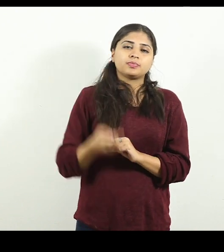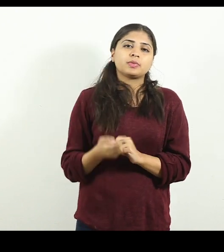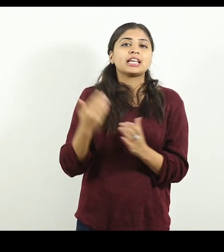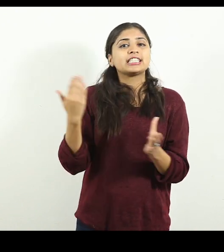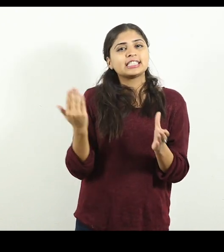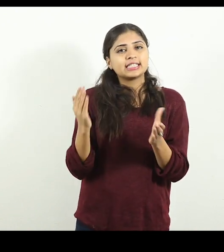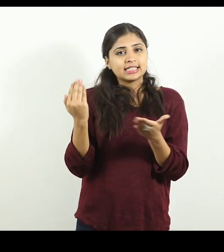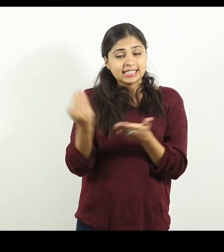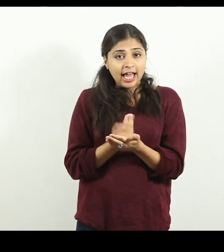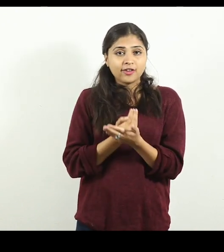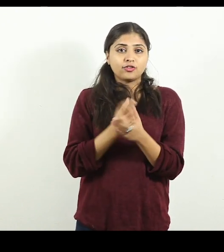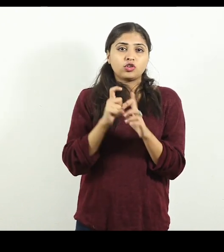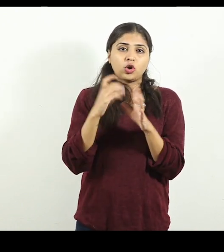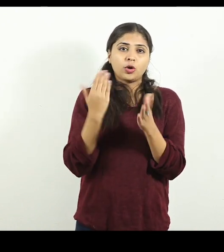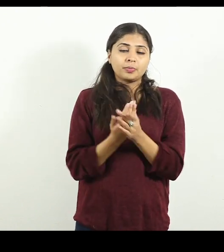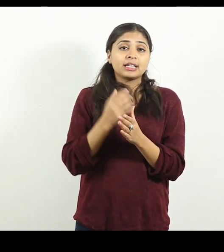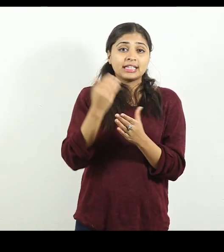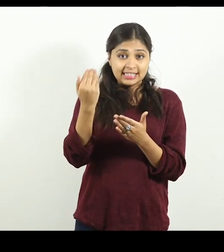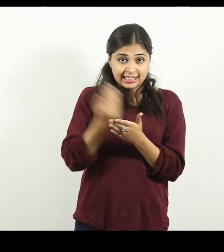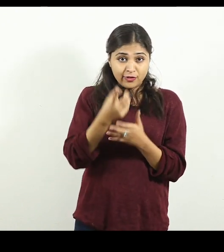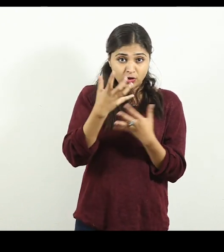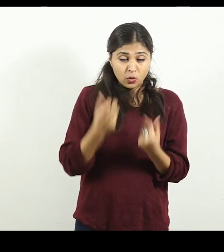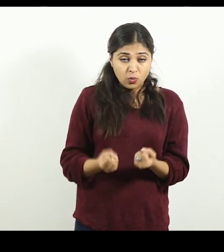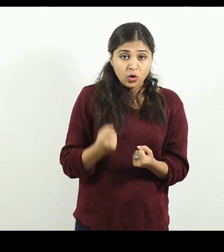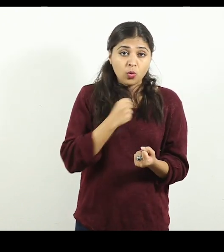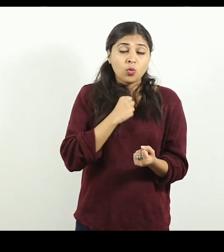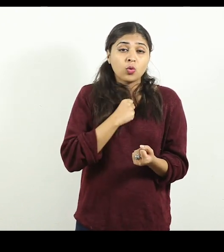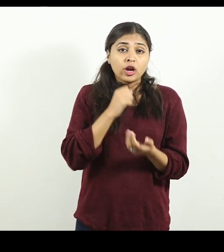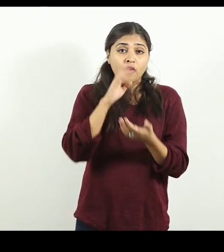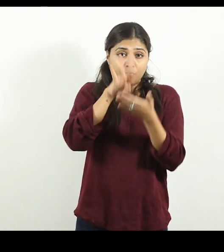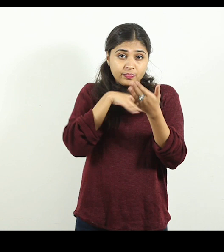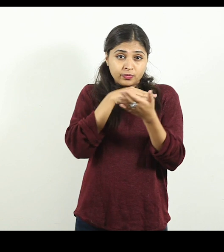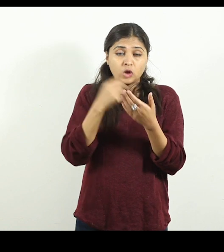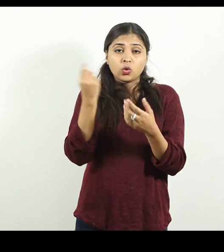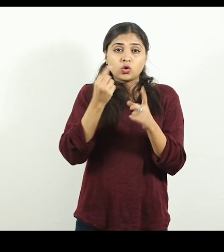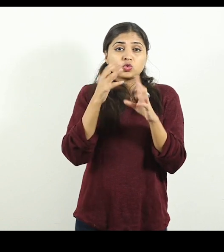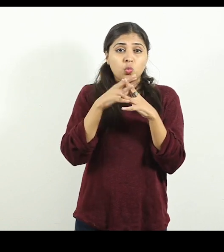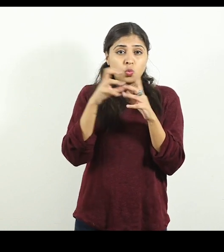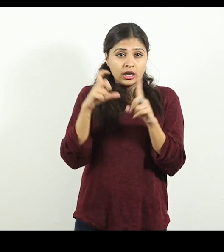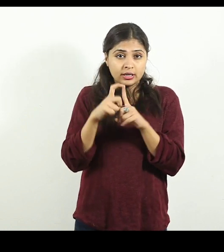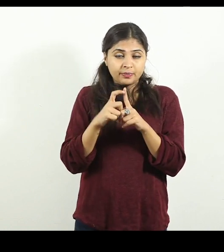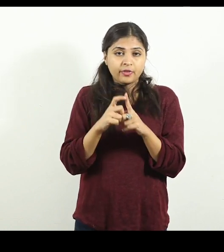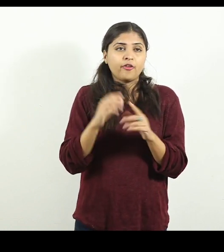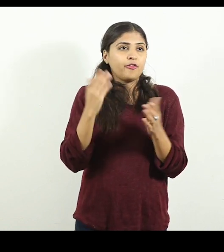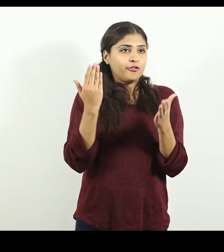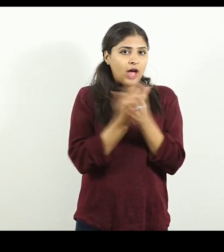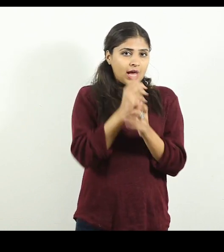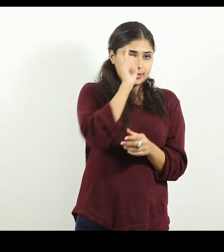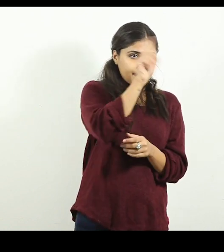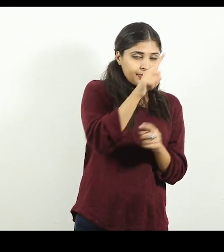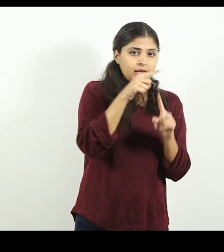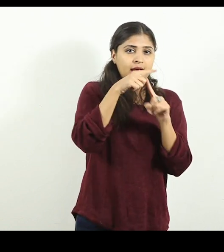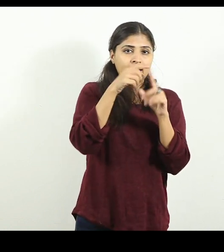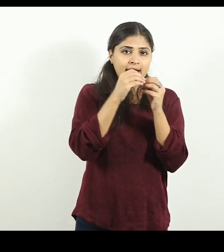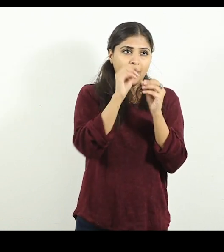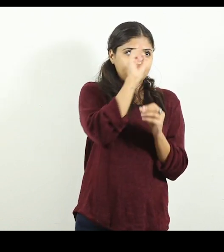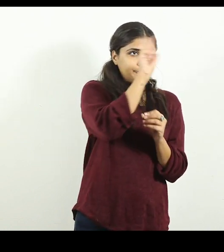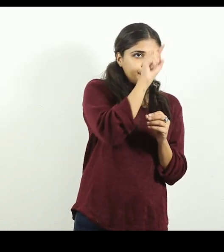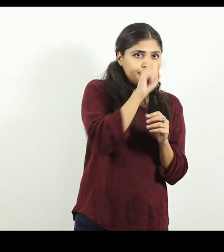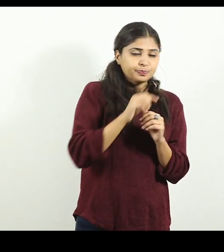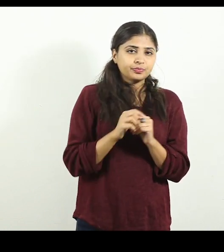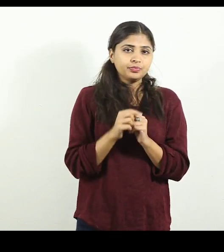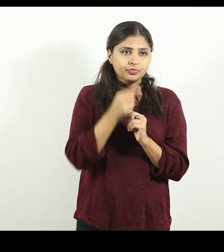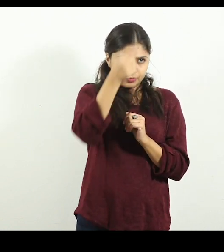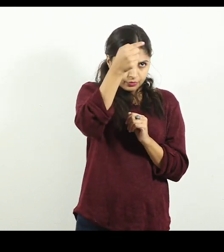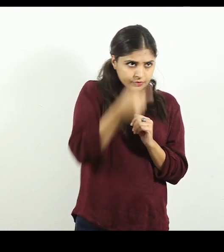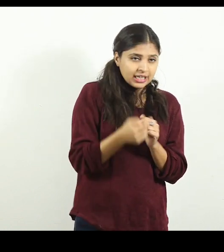Save a document. To save a document in the format used by Word, do the following. Click on File tab, click Save